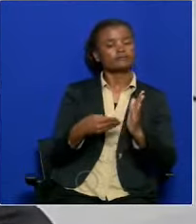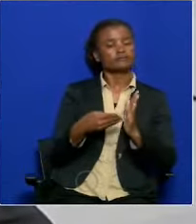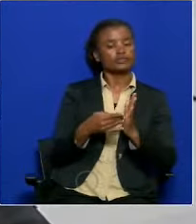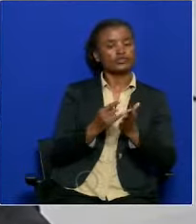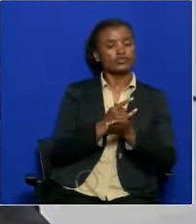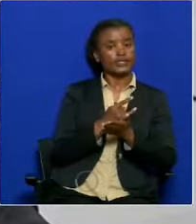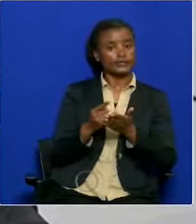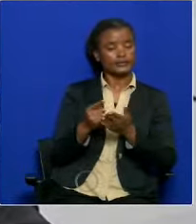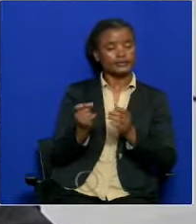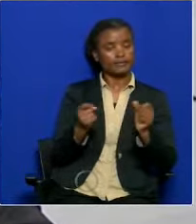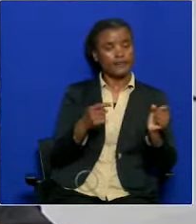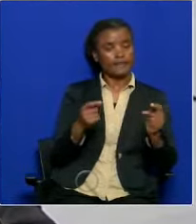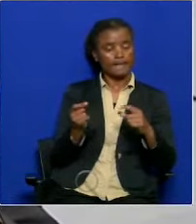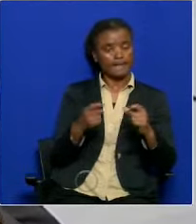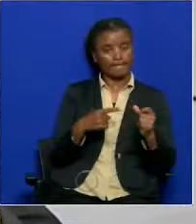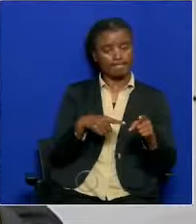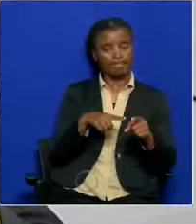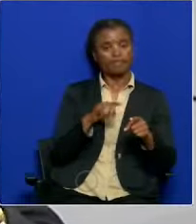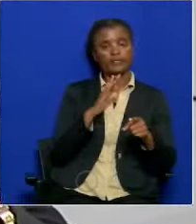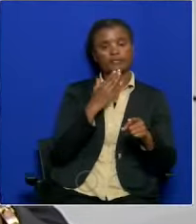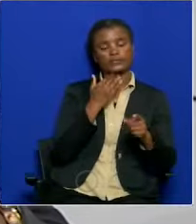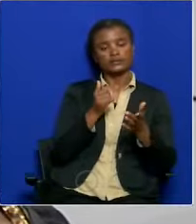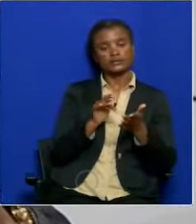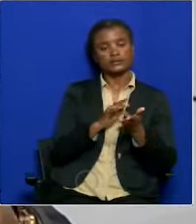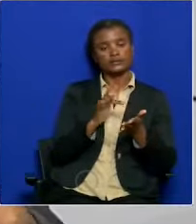please go to page